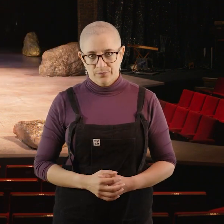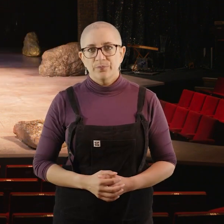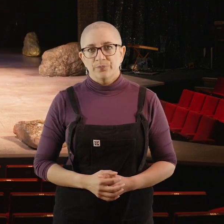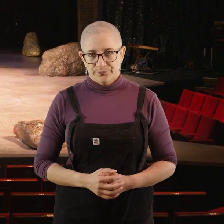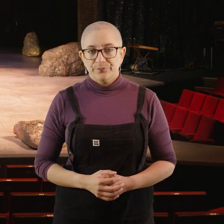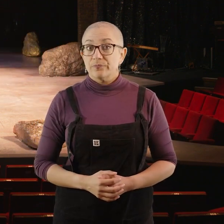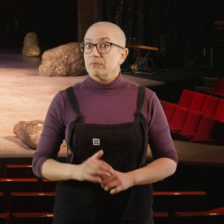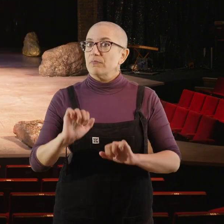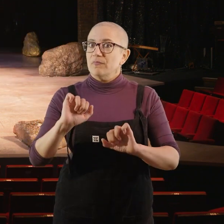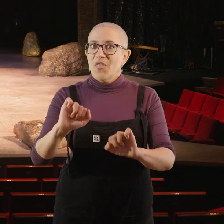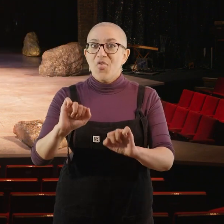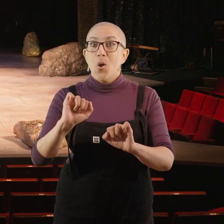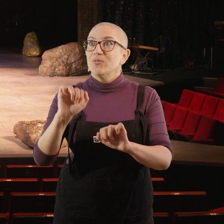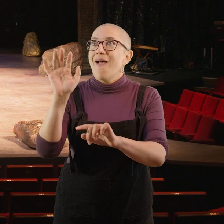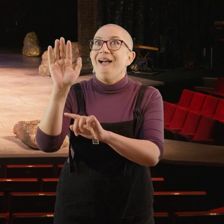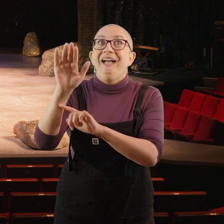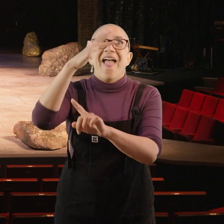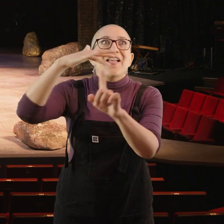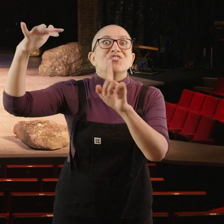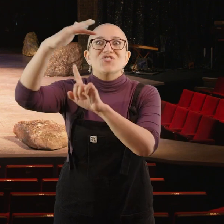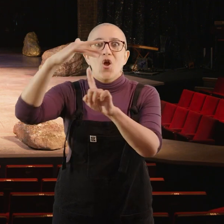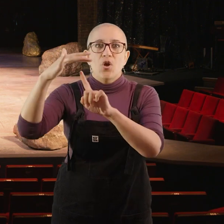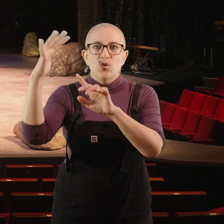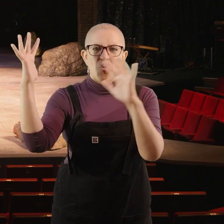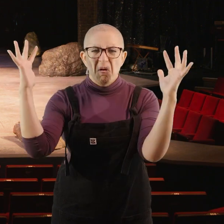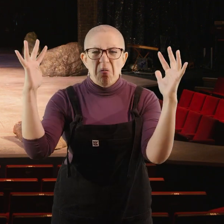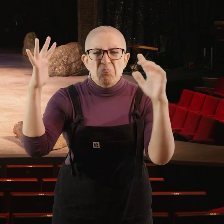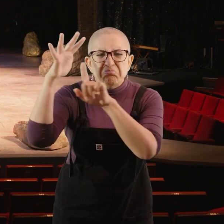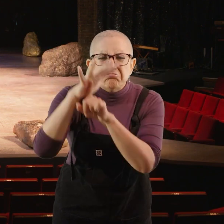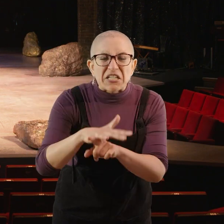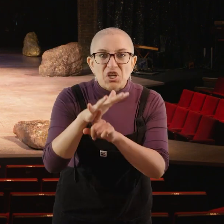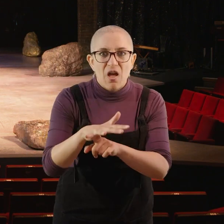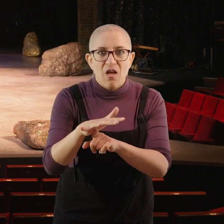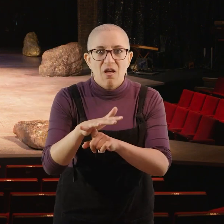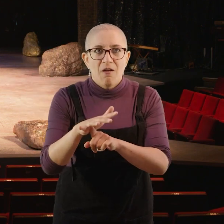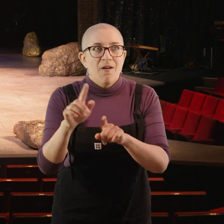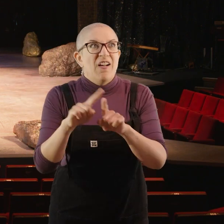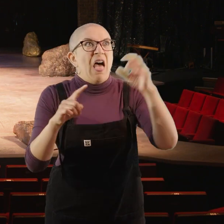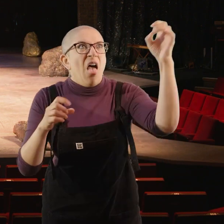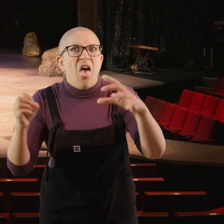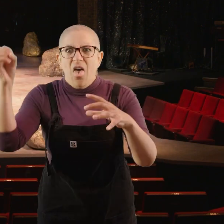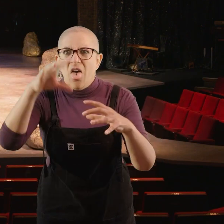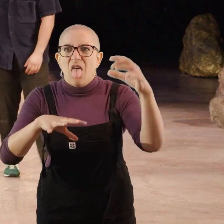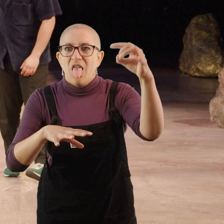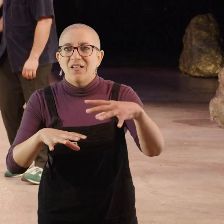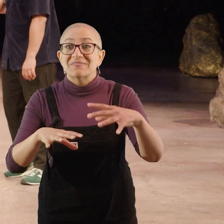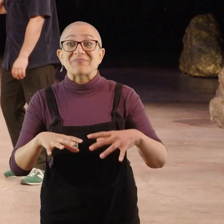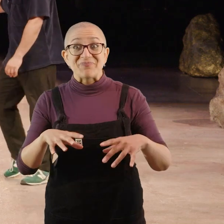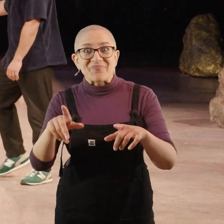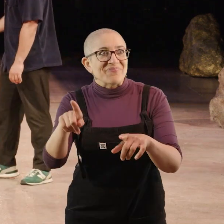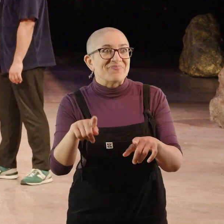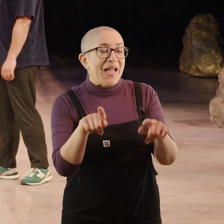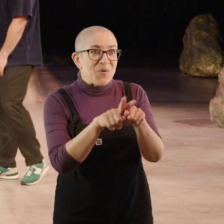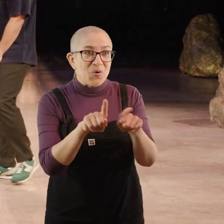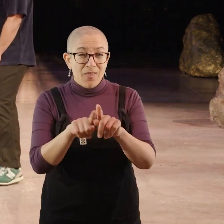Playing those external pressures, it's like a melting pot, isn't it? Yeah, yeah, and also just sort of looking, whenever